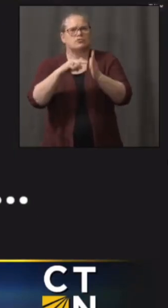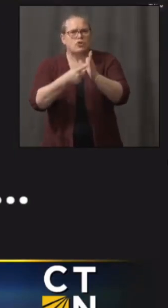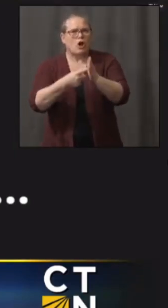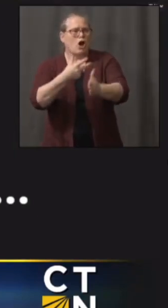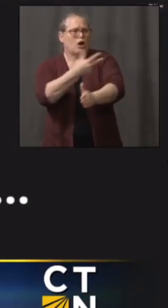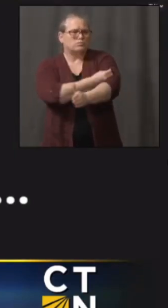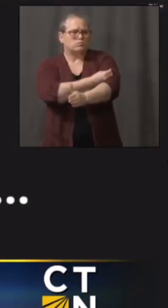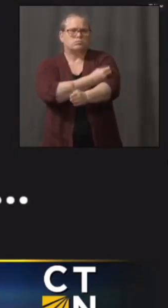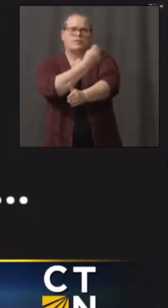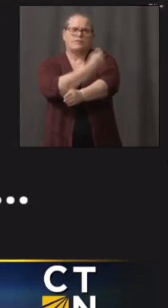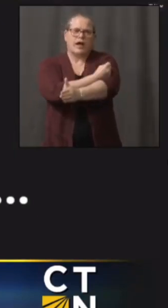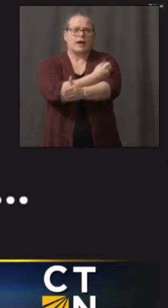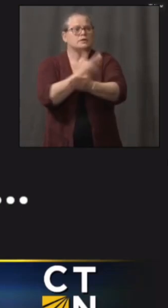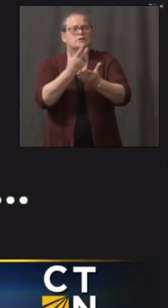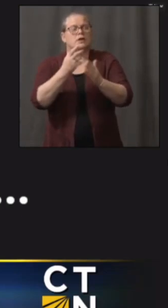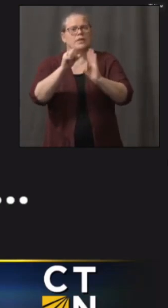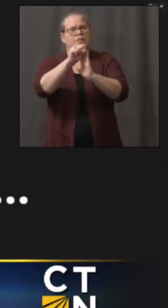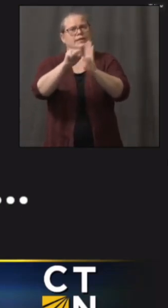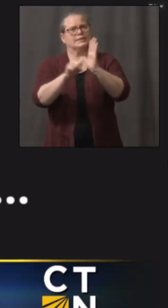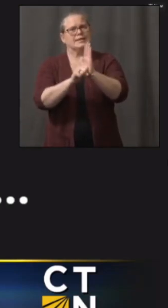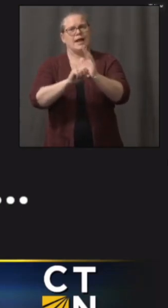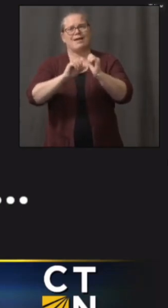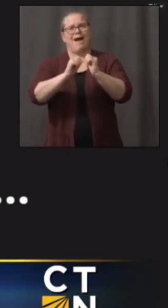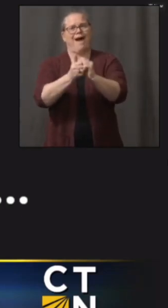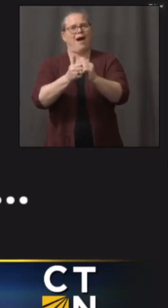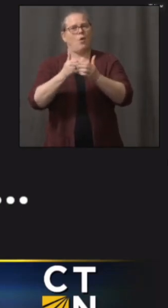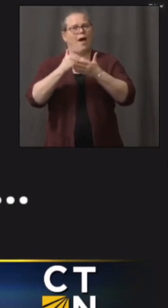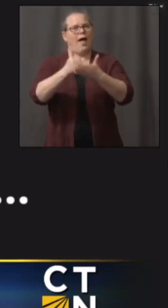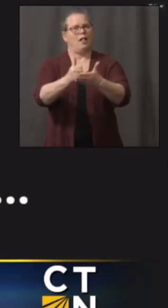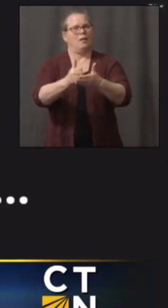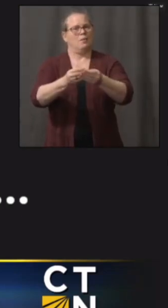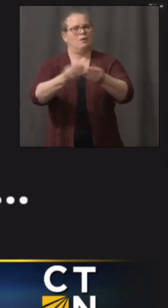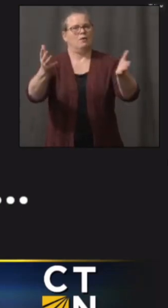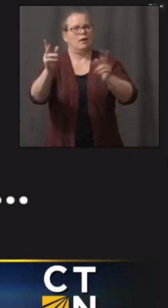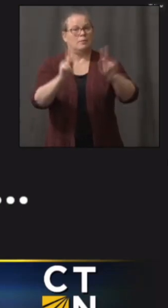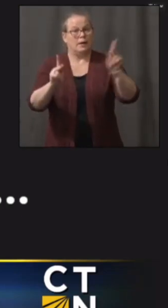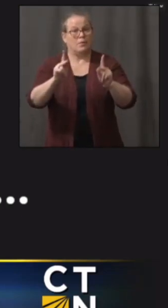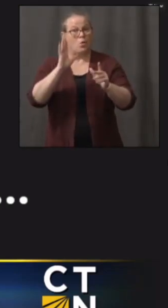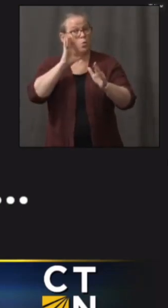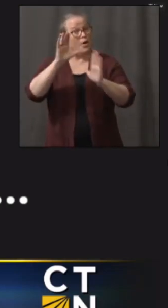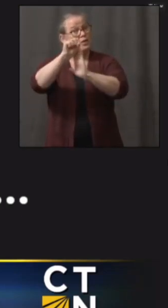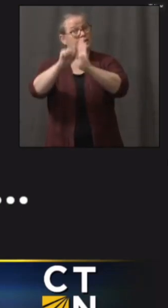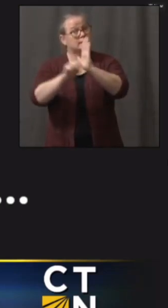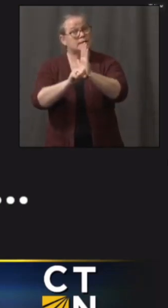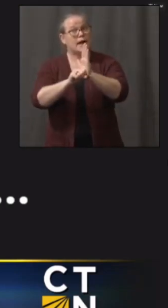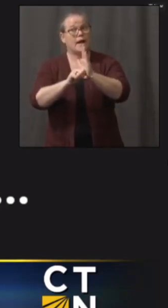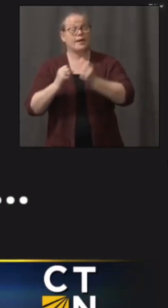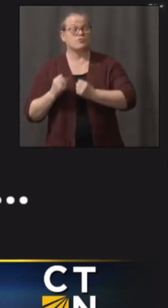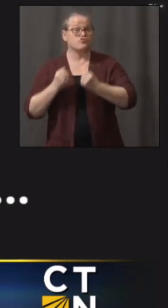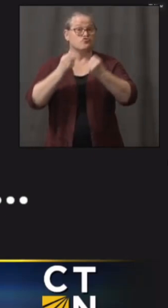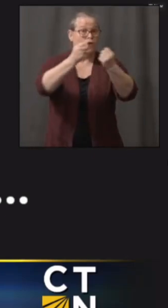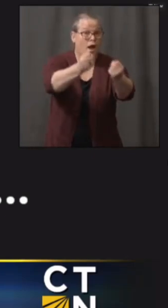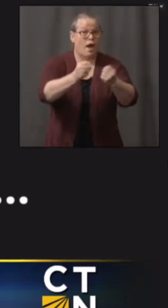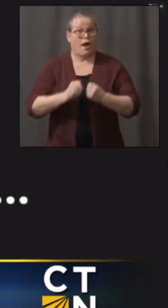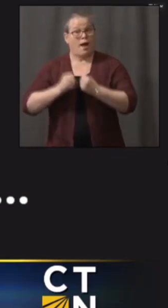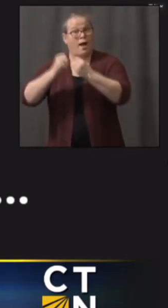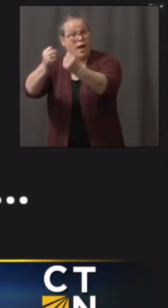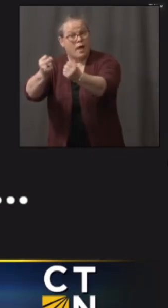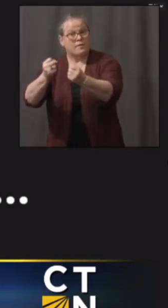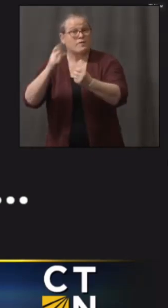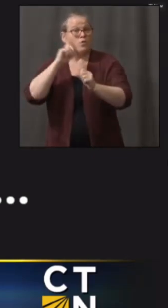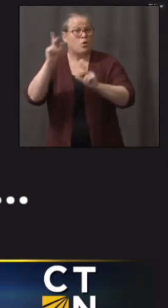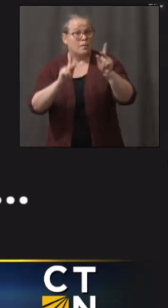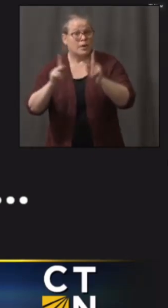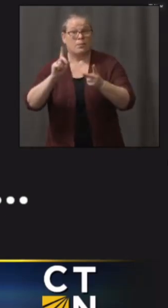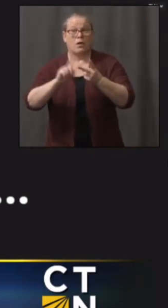actually going to be having doing transportation or distribution of those to populations? And what about people without